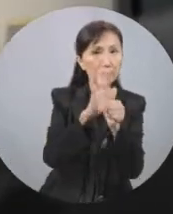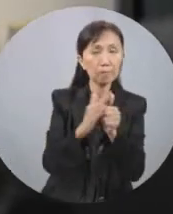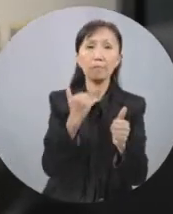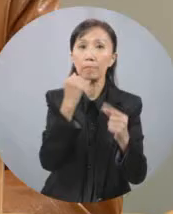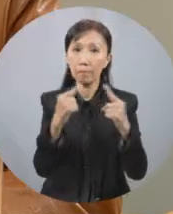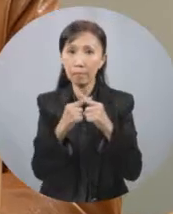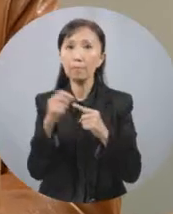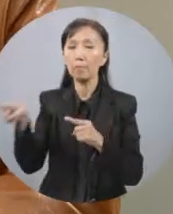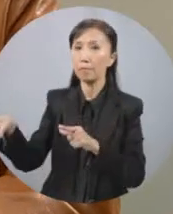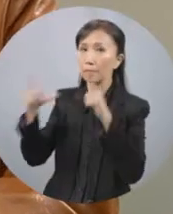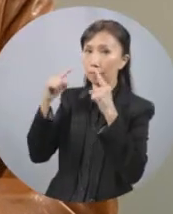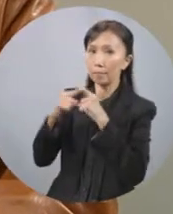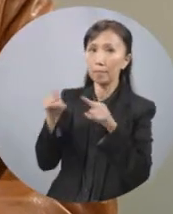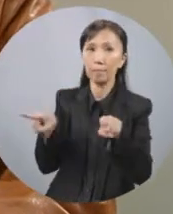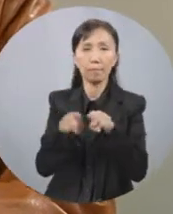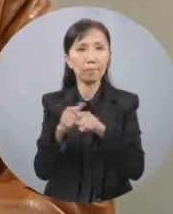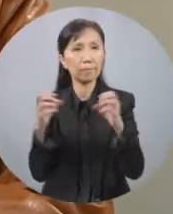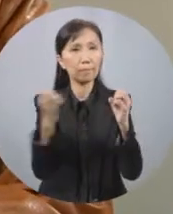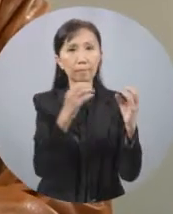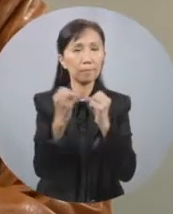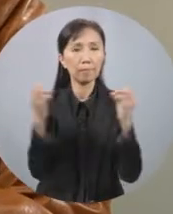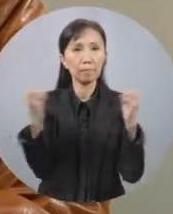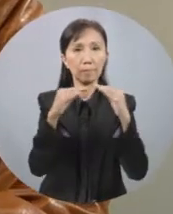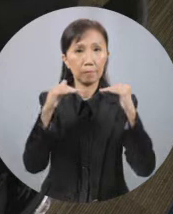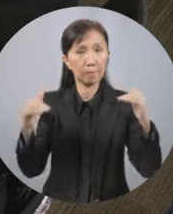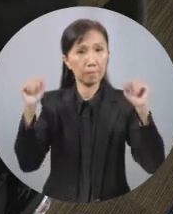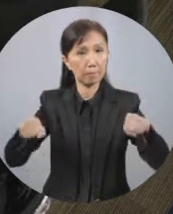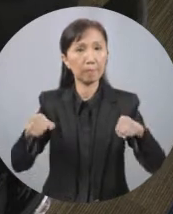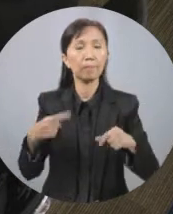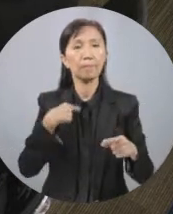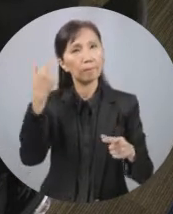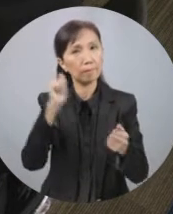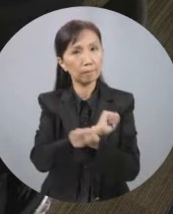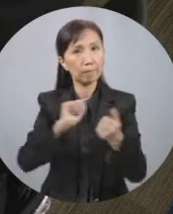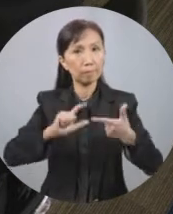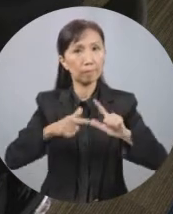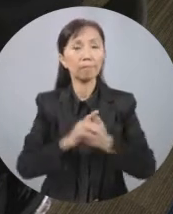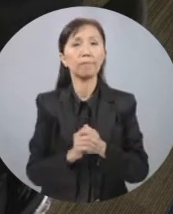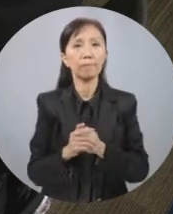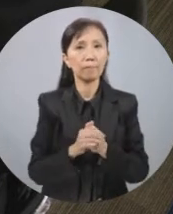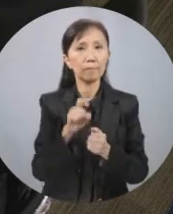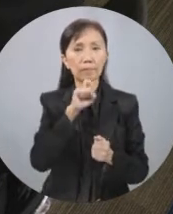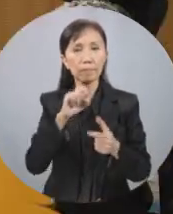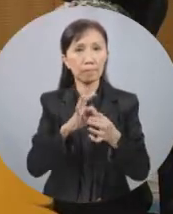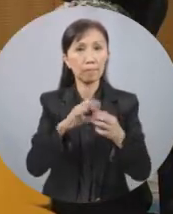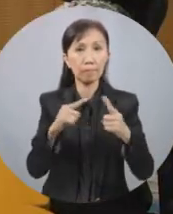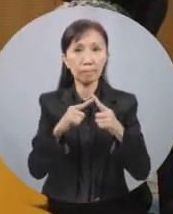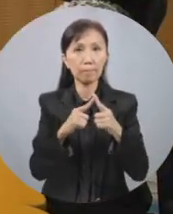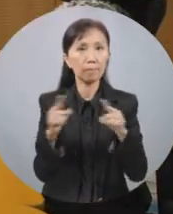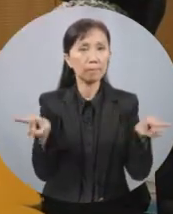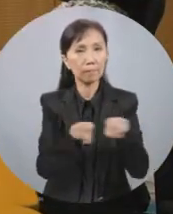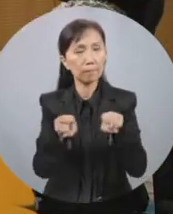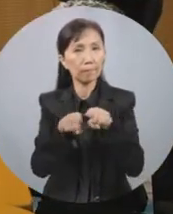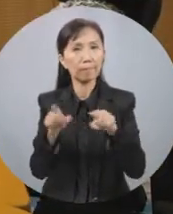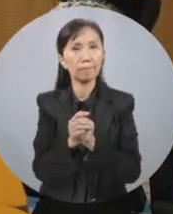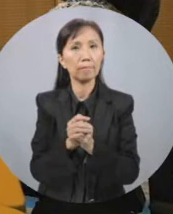help the complainant and the respondent reach a settlement by way of conciliation. The purpose of conciliation is to bring together the